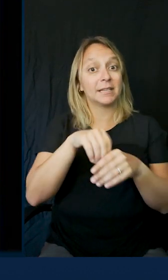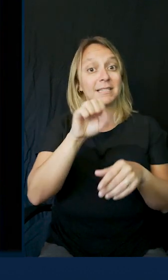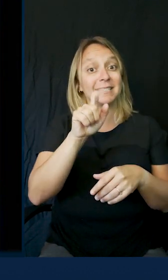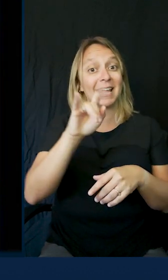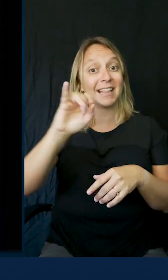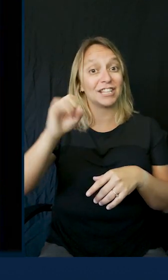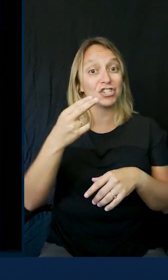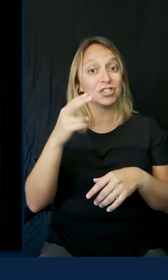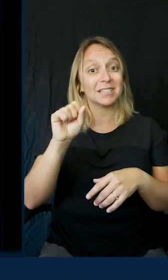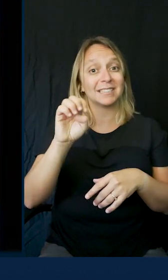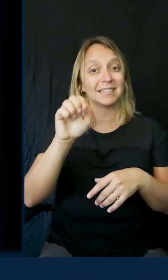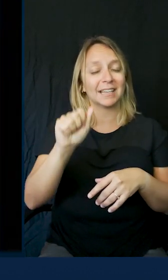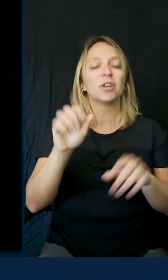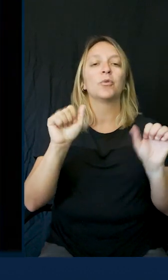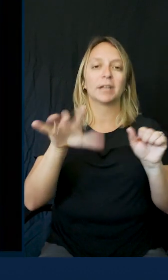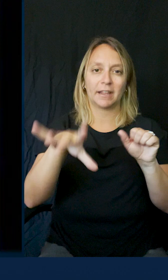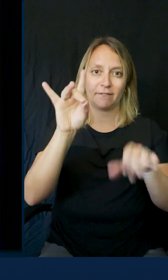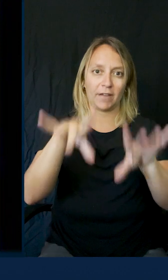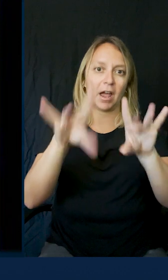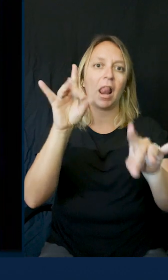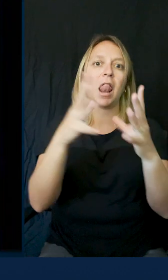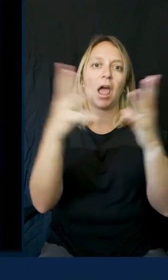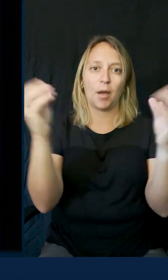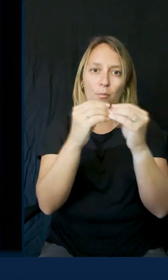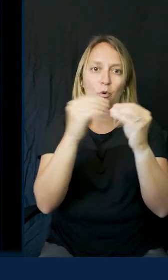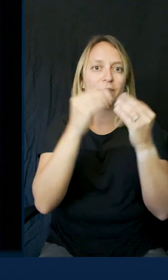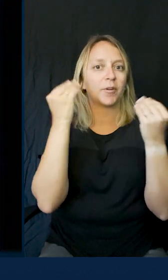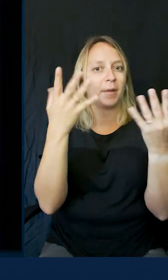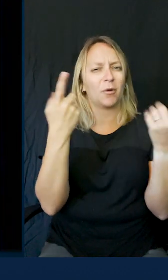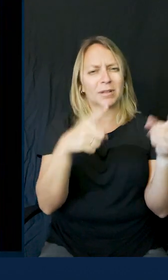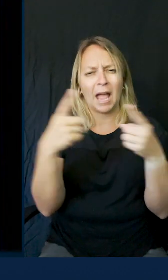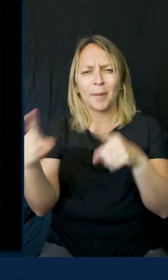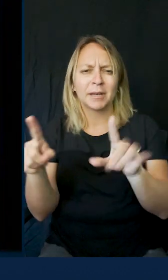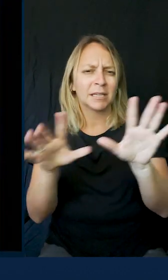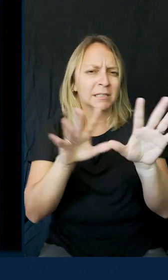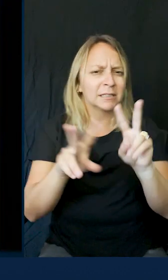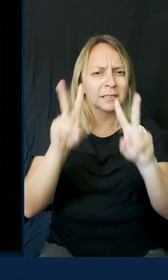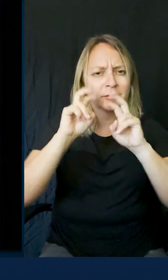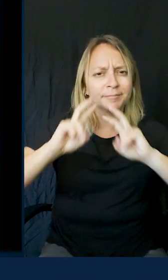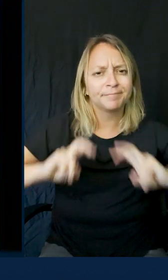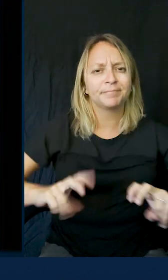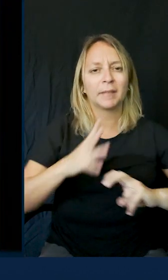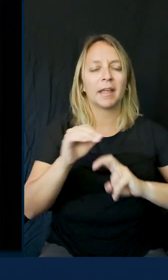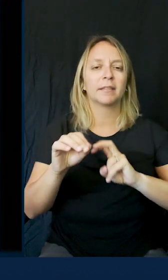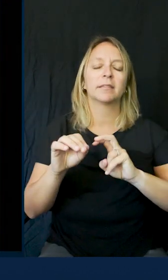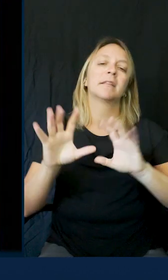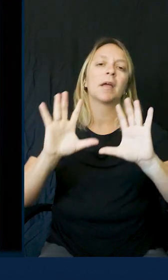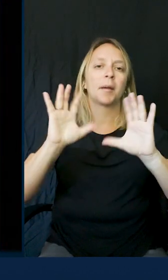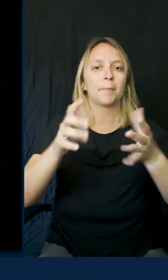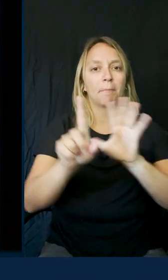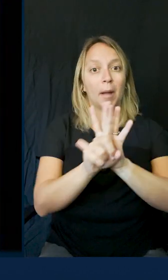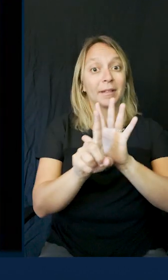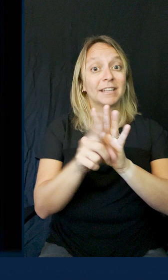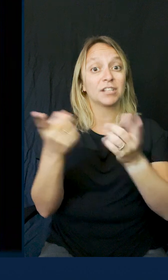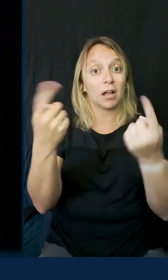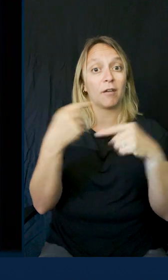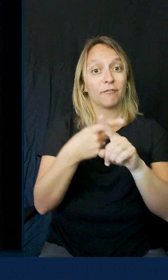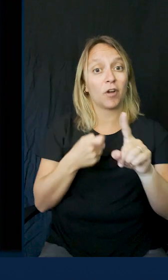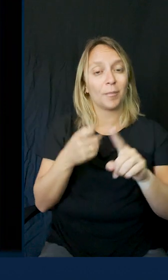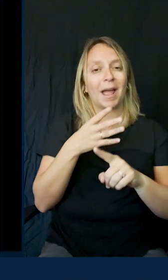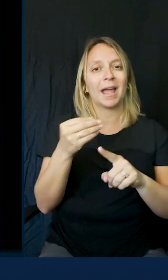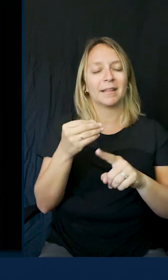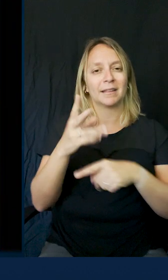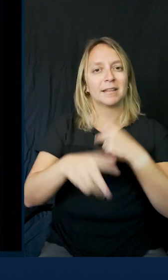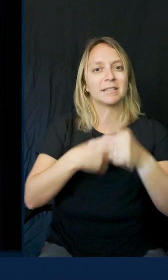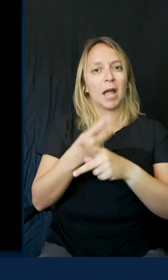information about what's happening with the individual, but also with the population that they come from, and lastly, the ecosystems that they